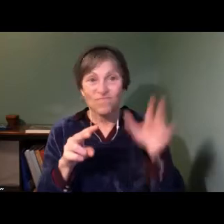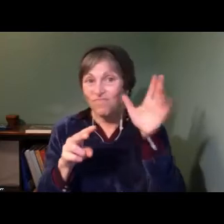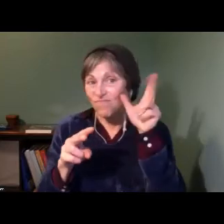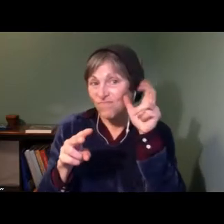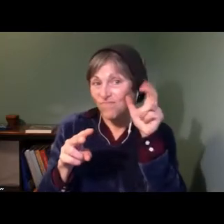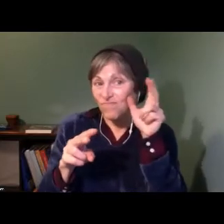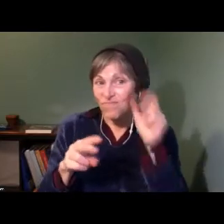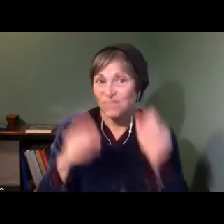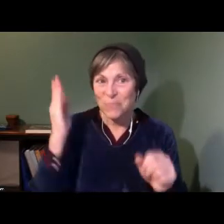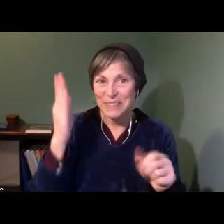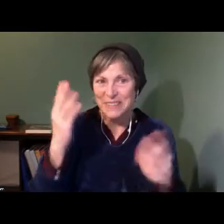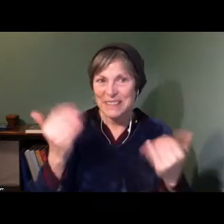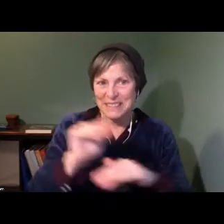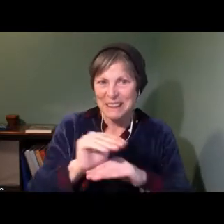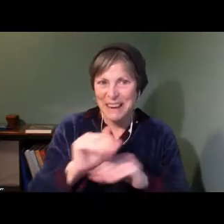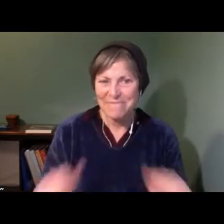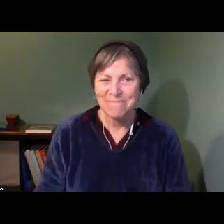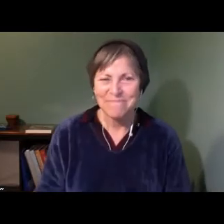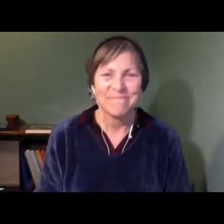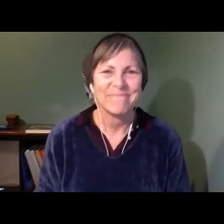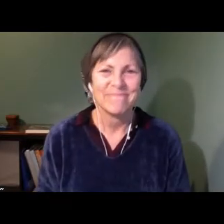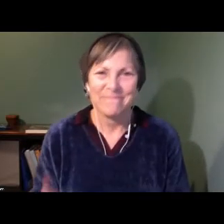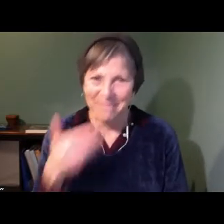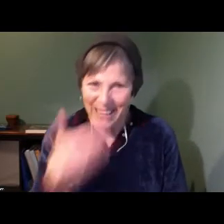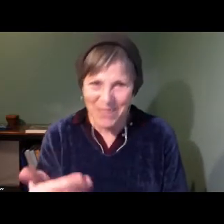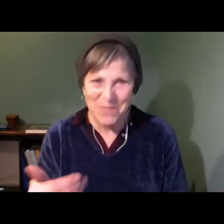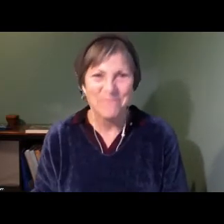from our guests tonight. Thank you.